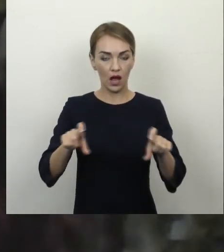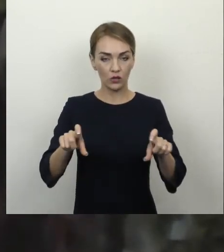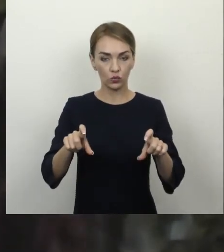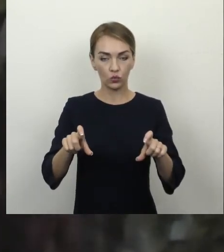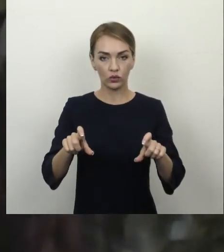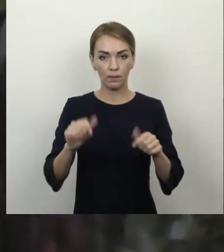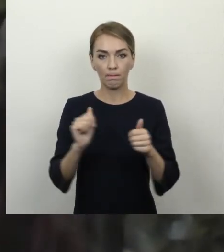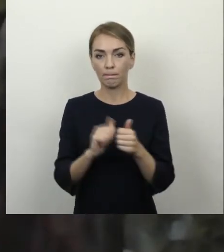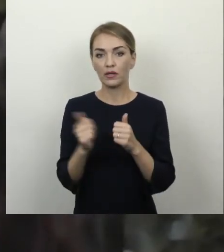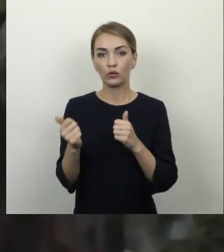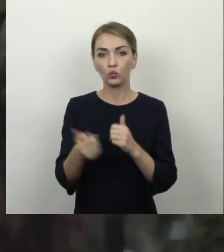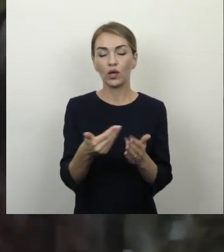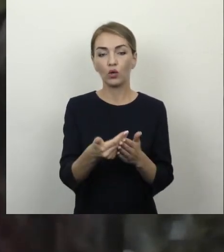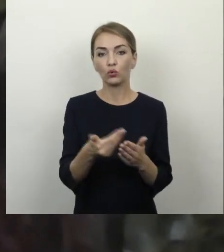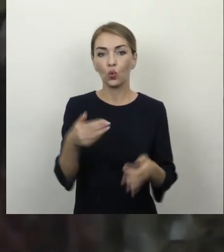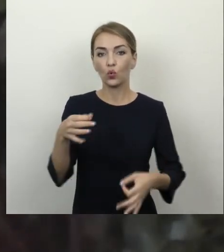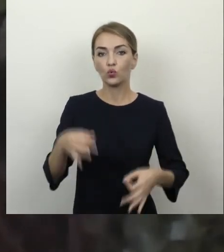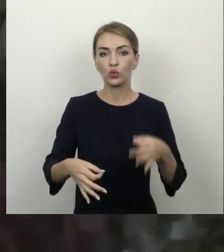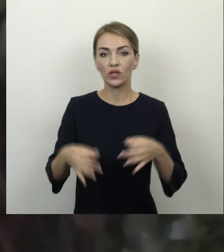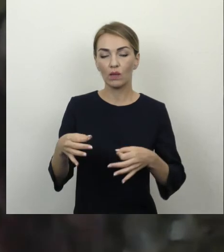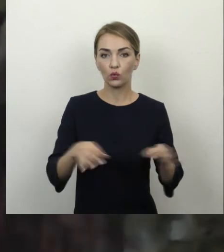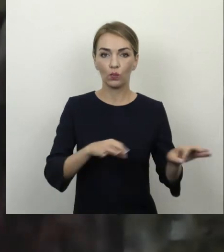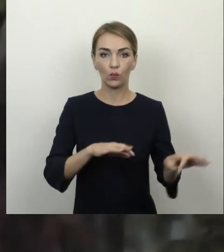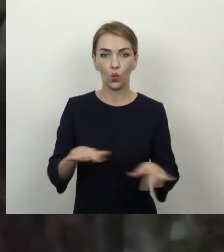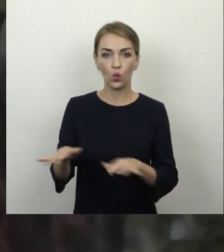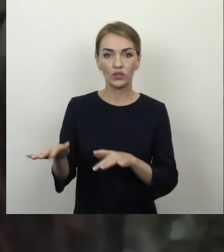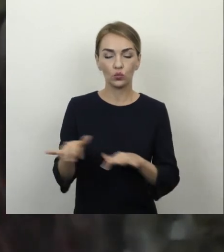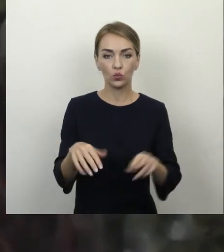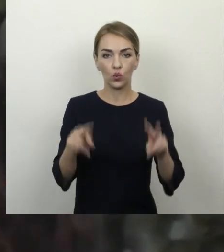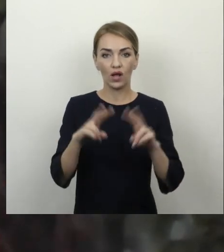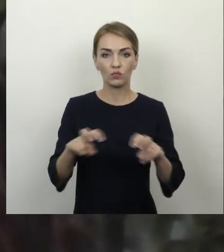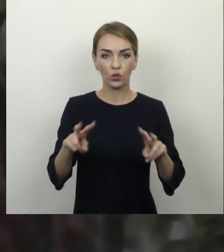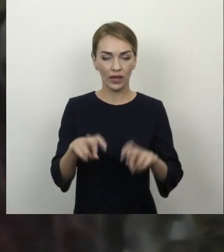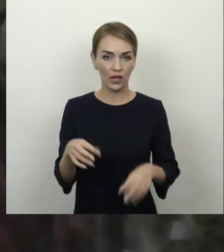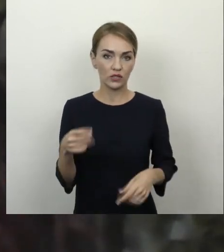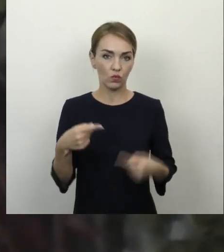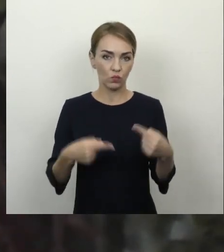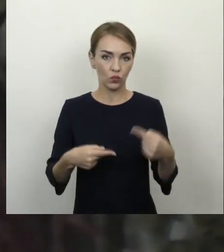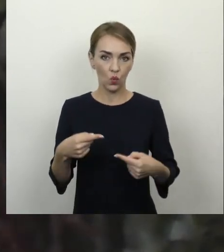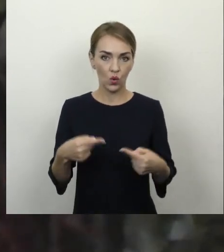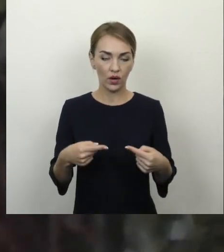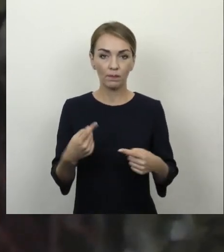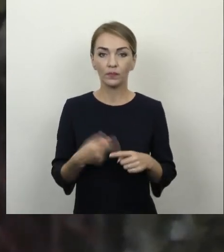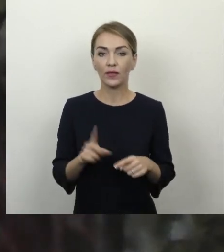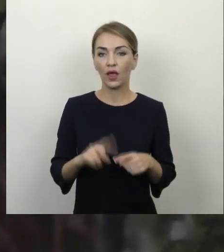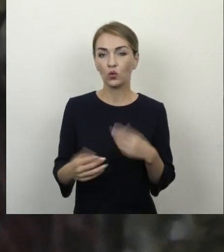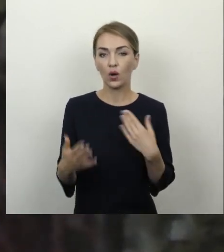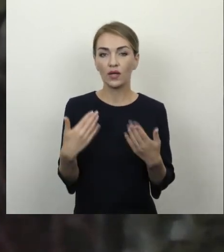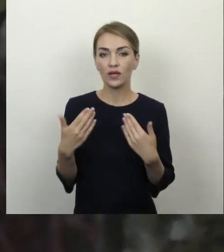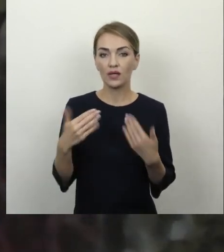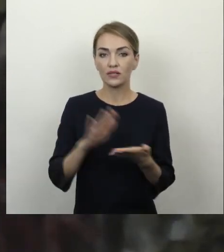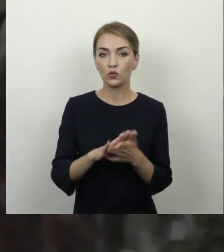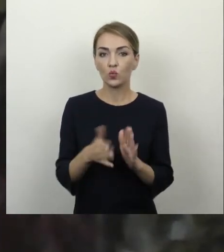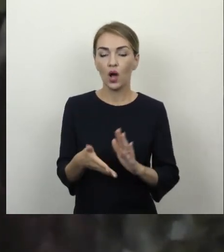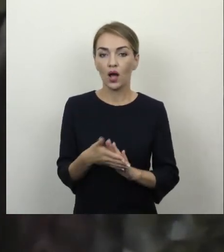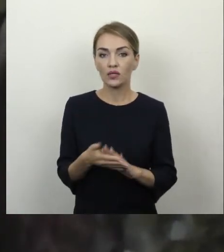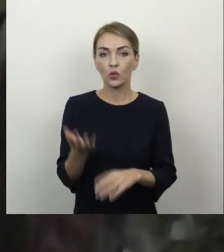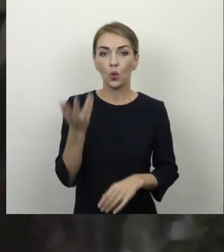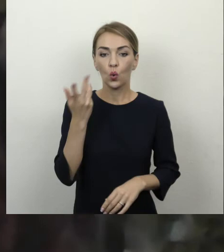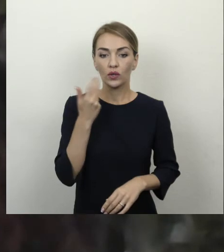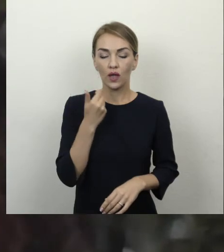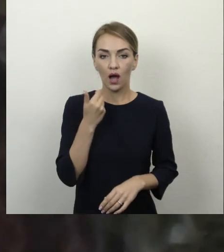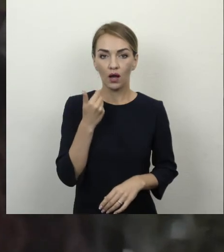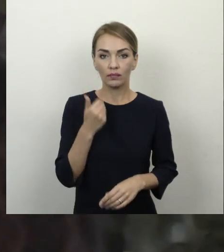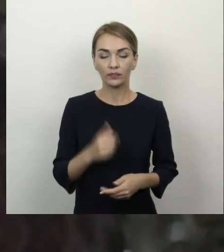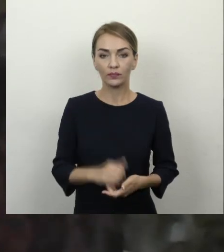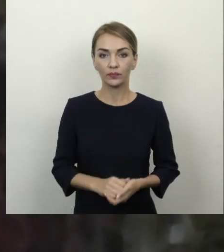can go to court directly without pre-trial dispute consideration, in